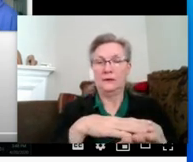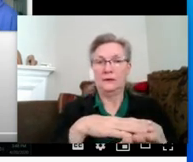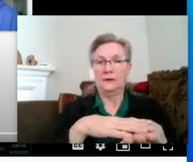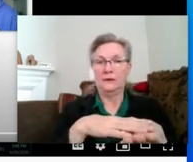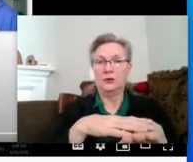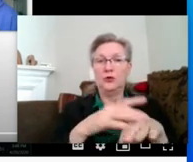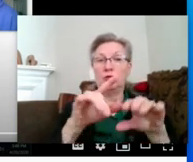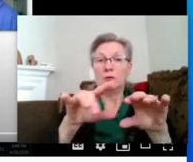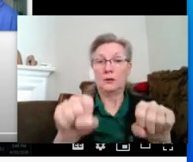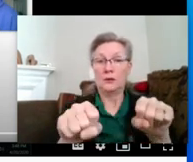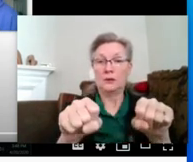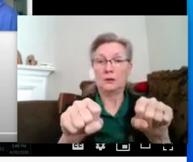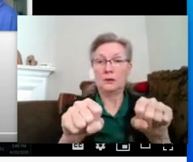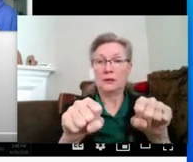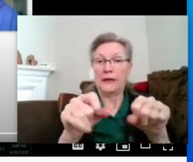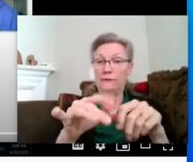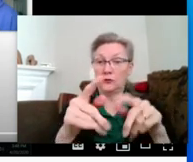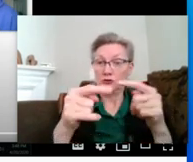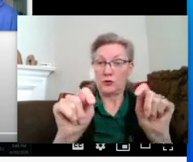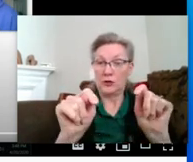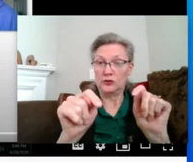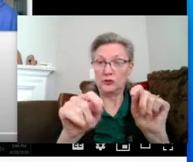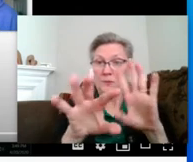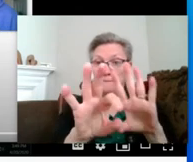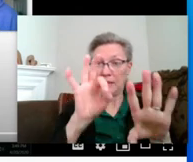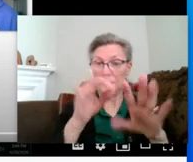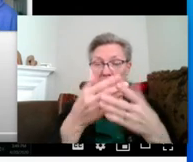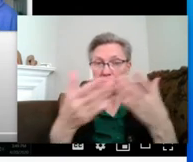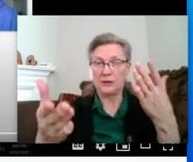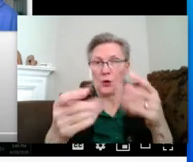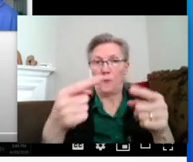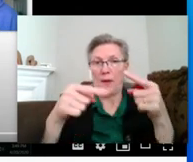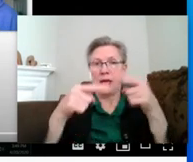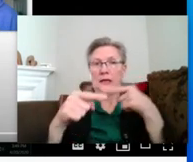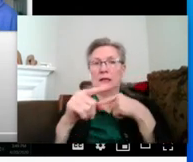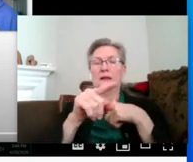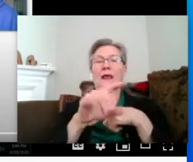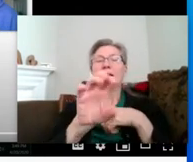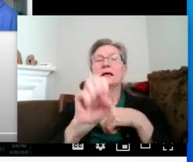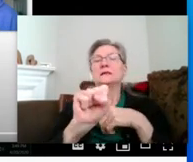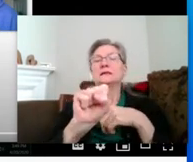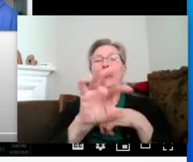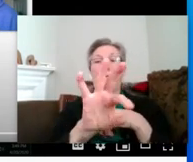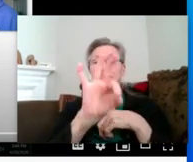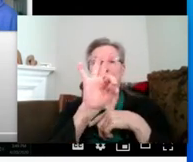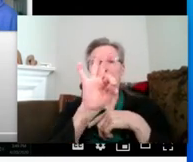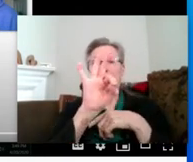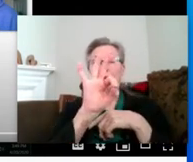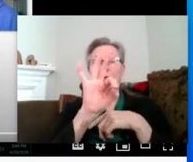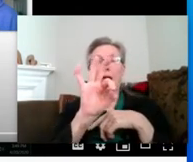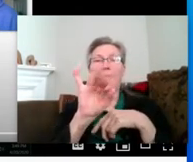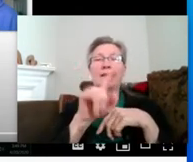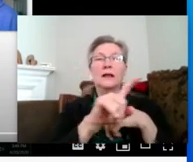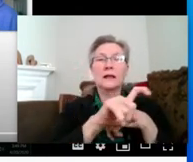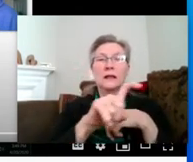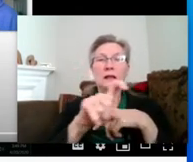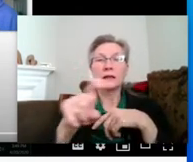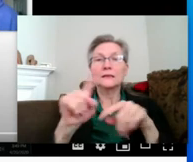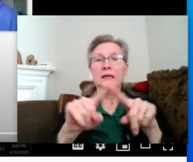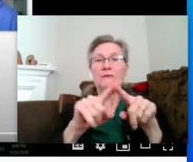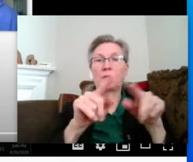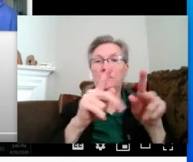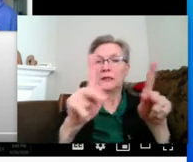You can, if you're trying to just select something, go back to that select mode and it'll let you click around on here.